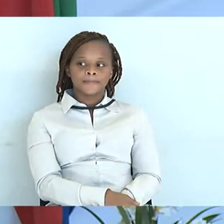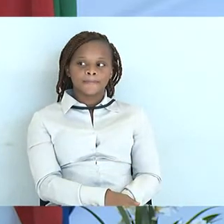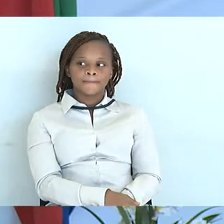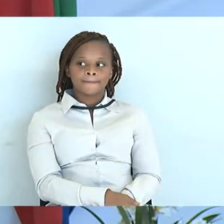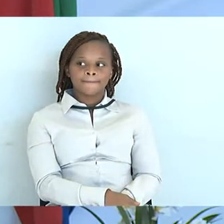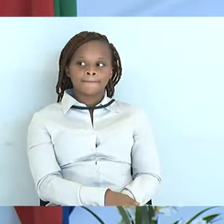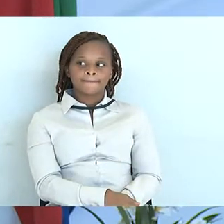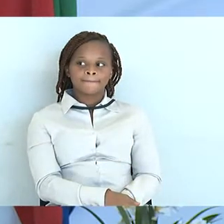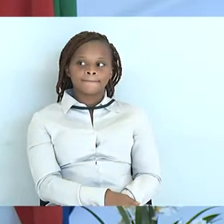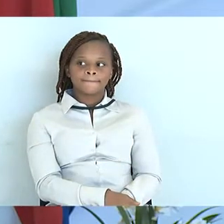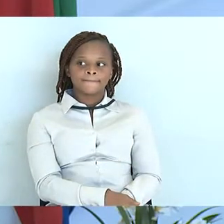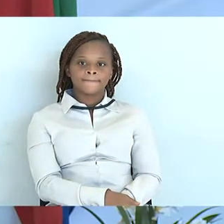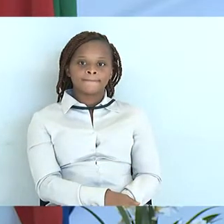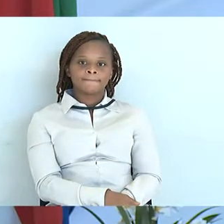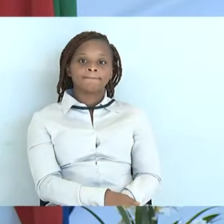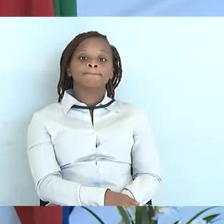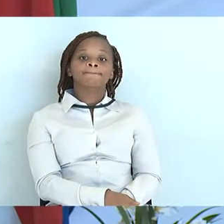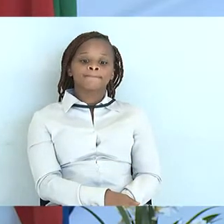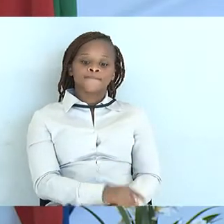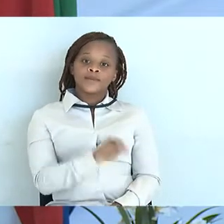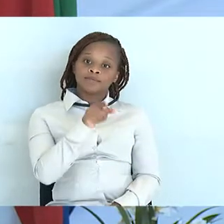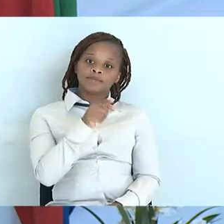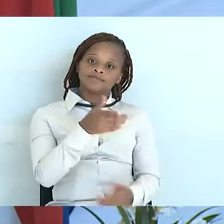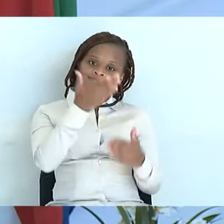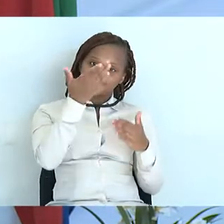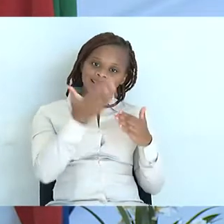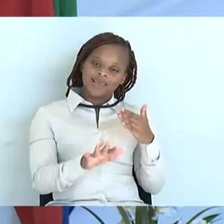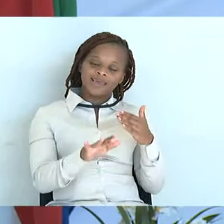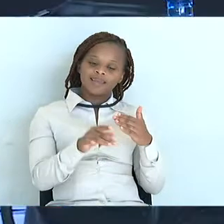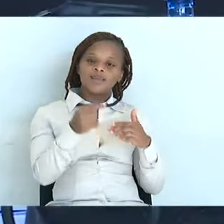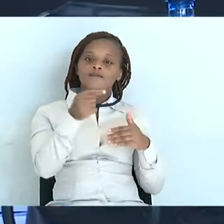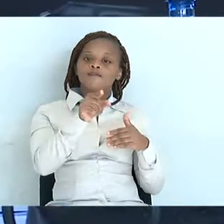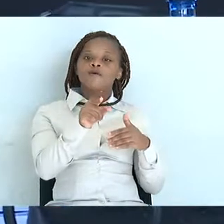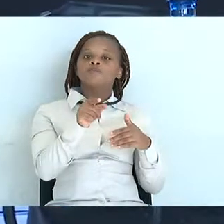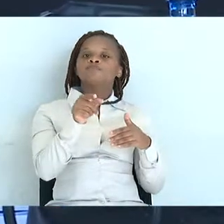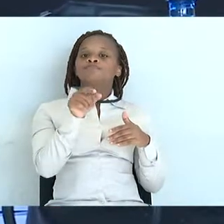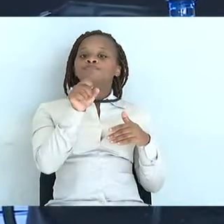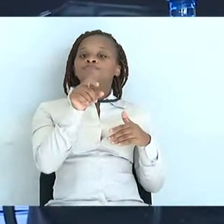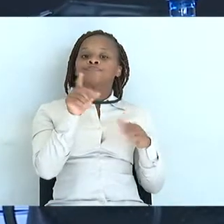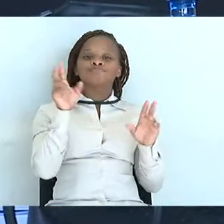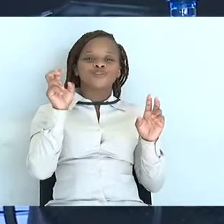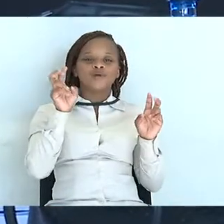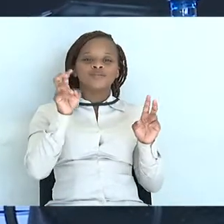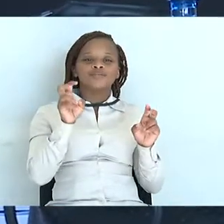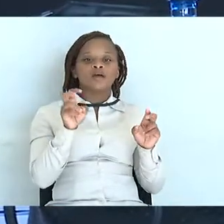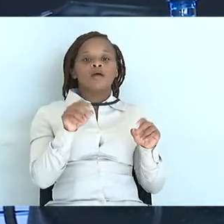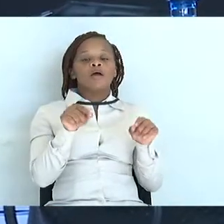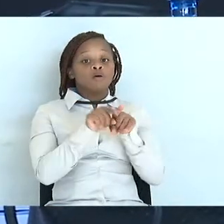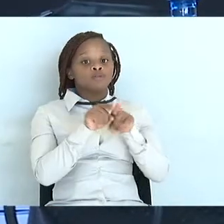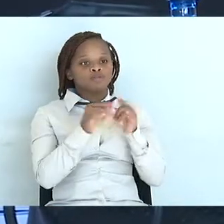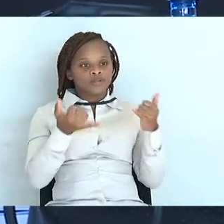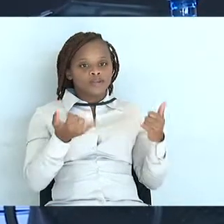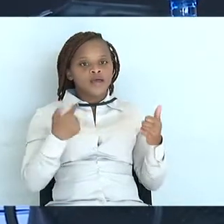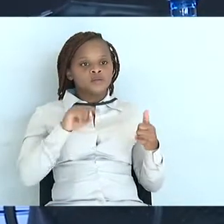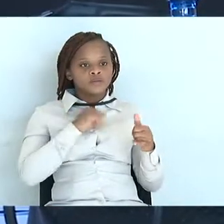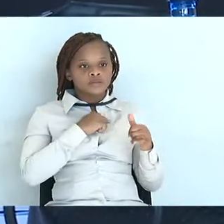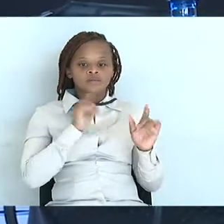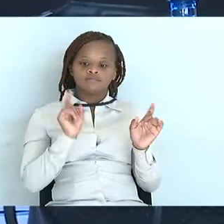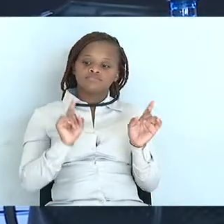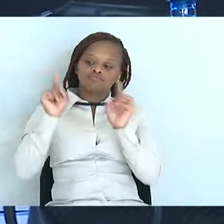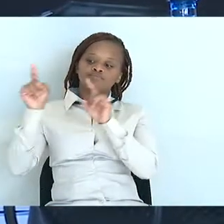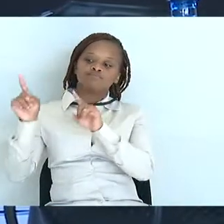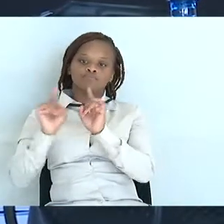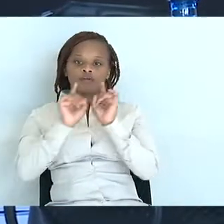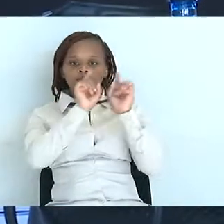That's the end of the concept, and we'll be going to communities, having